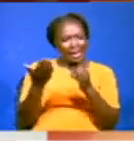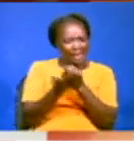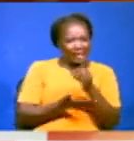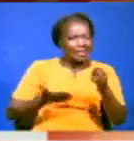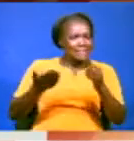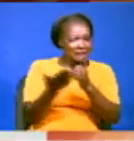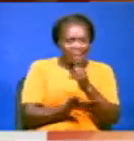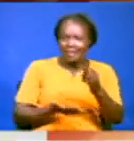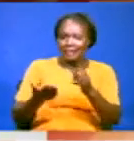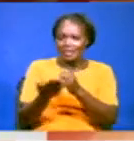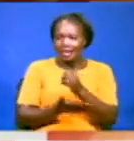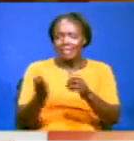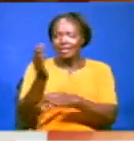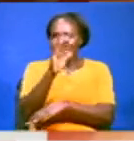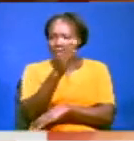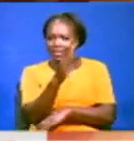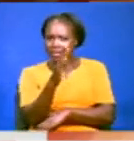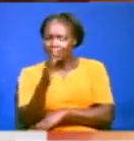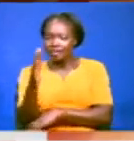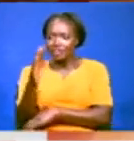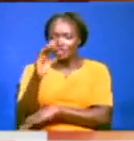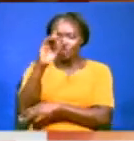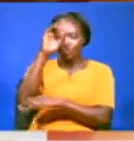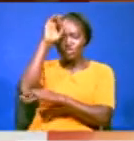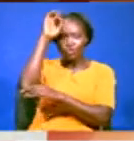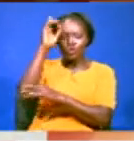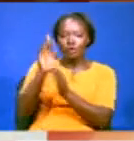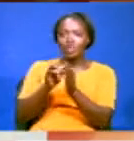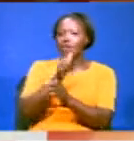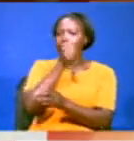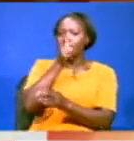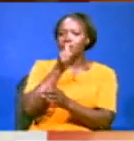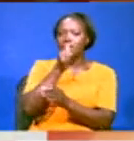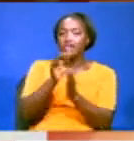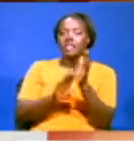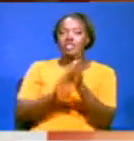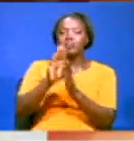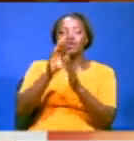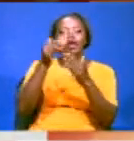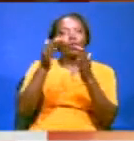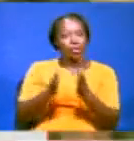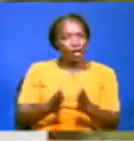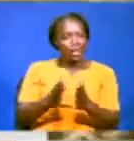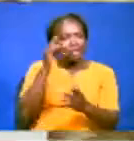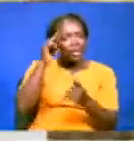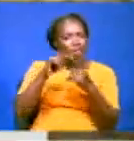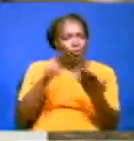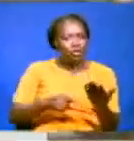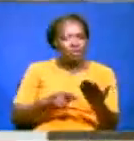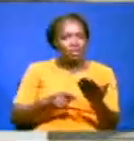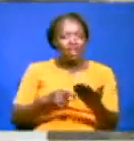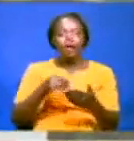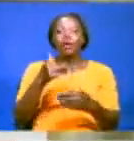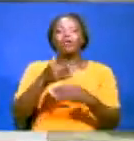the Machakos-Liwatoni road by a private developer with plans to erect a concrete wall instead. They say the developer's